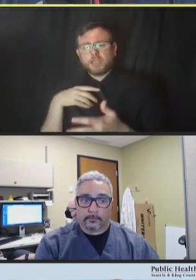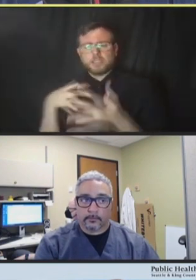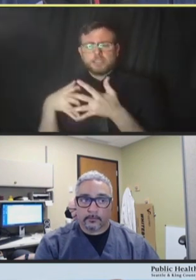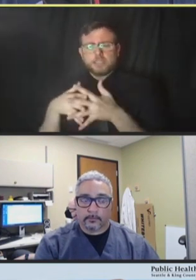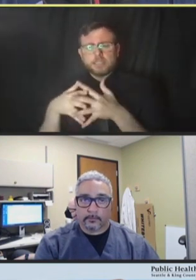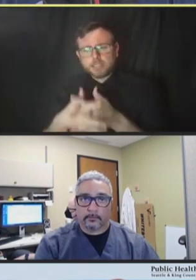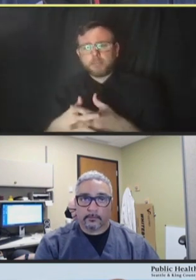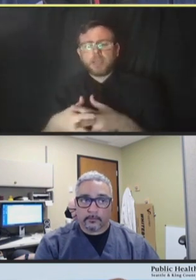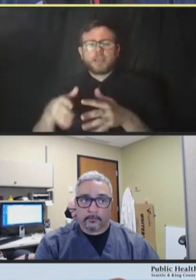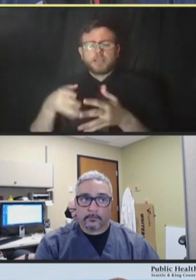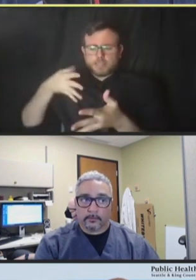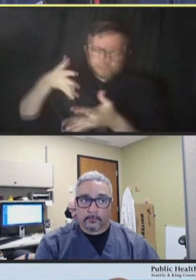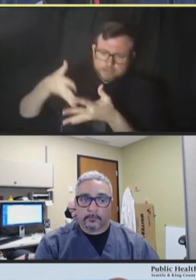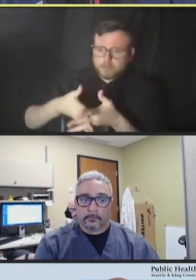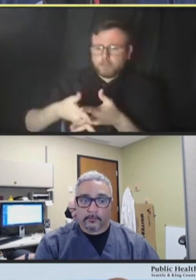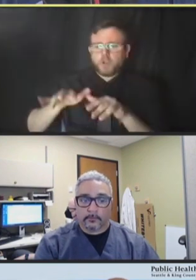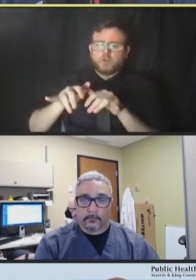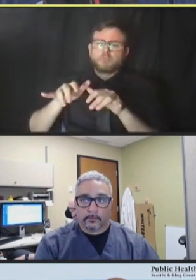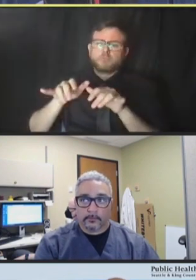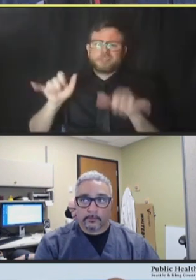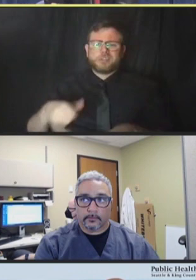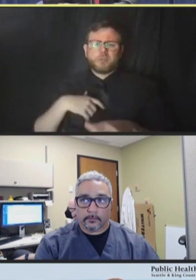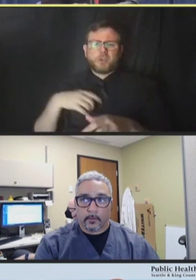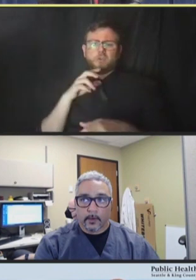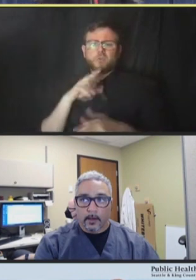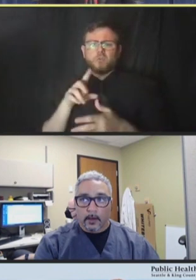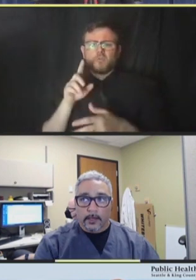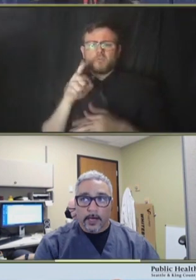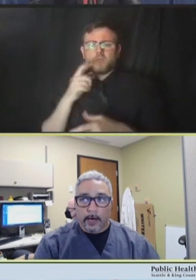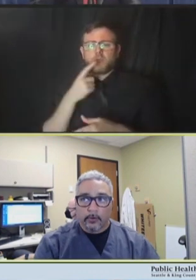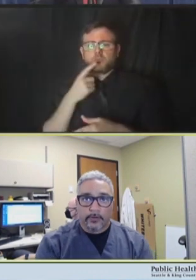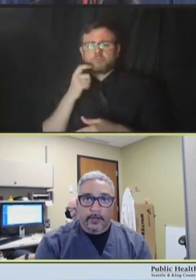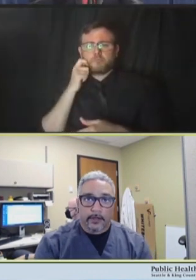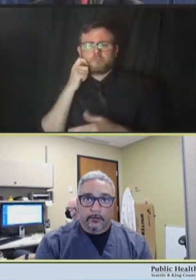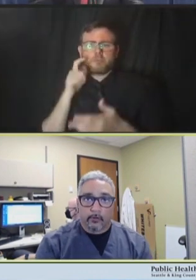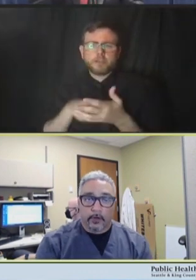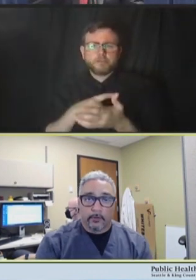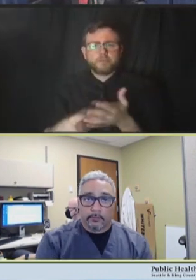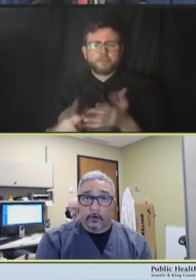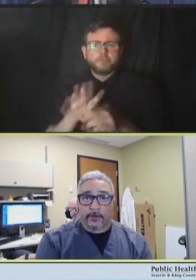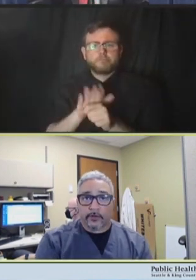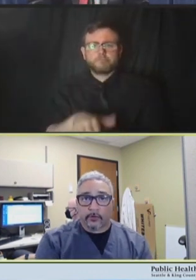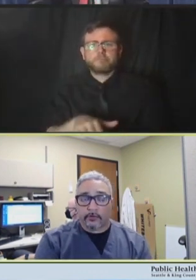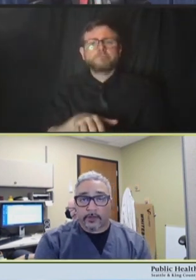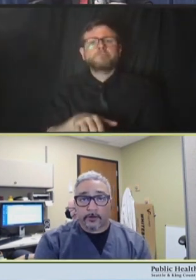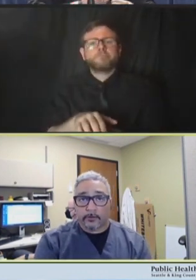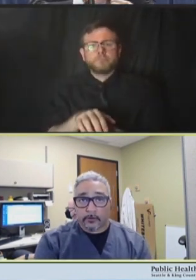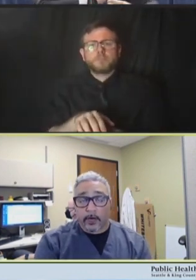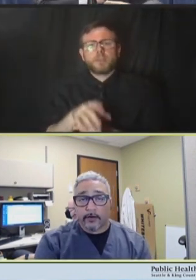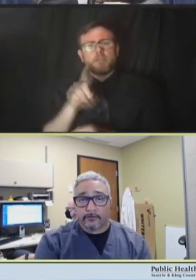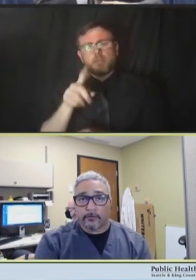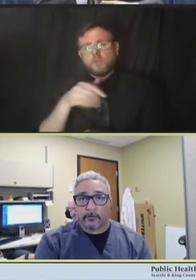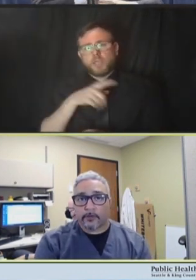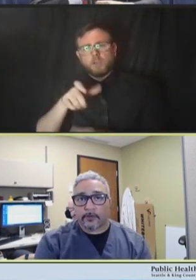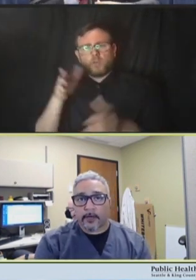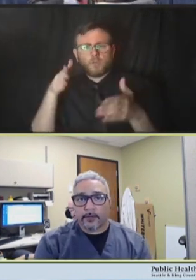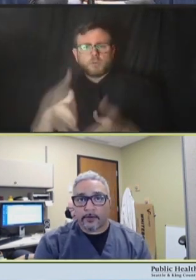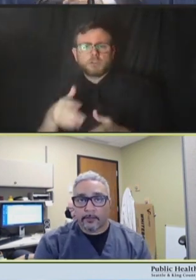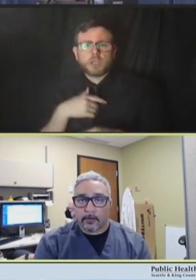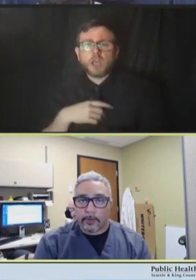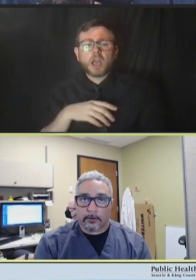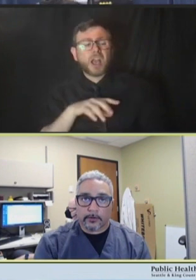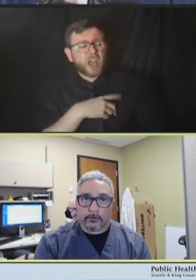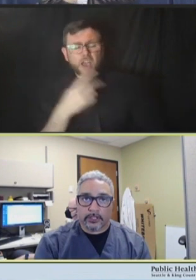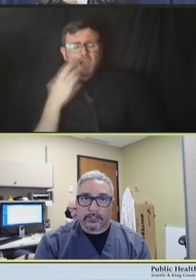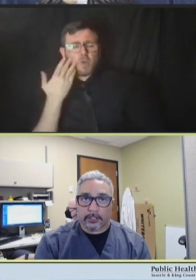key strategies in which the National Academy needs to focus on. Yeah, I wouldn't say that there's one perfect source, but there's quite a few sources out there. The